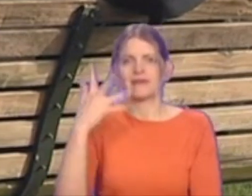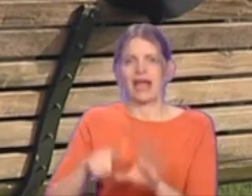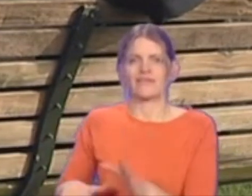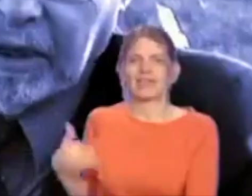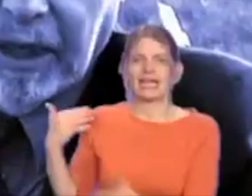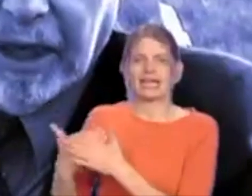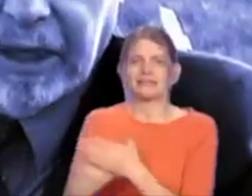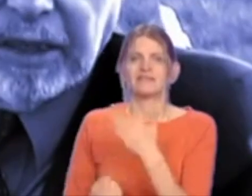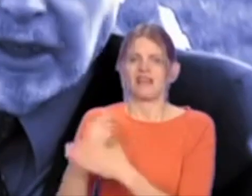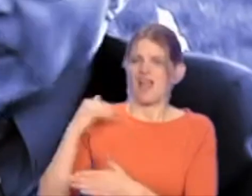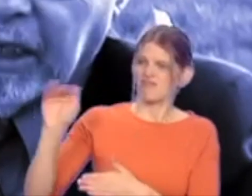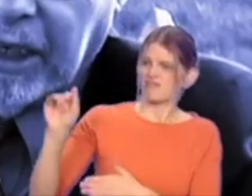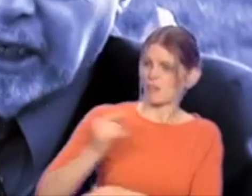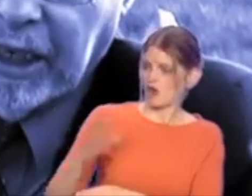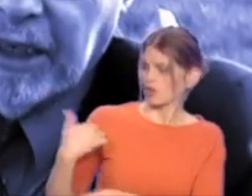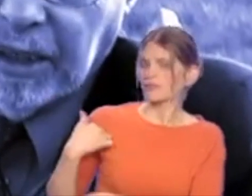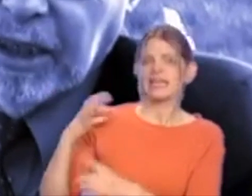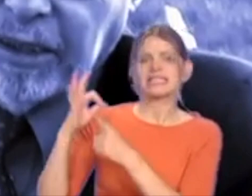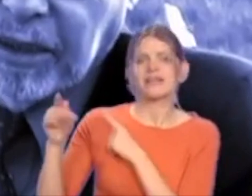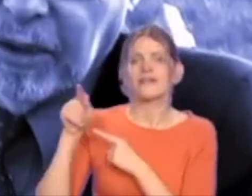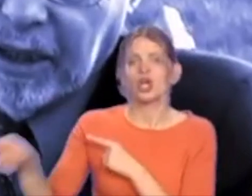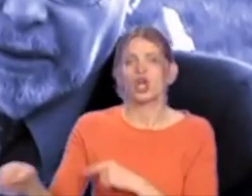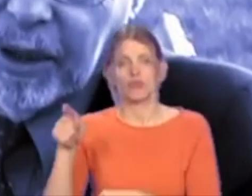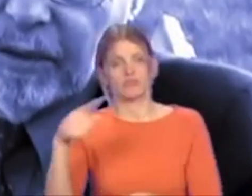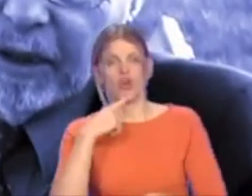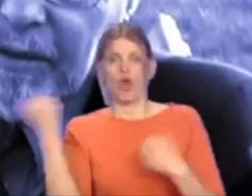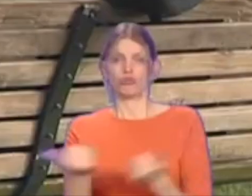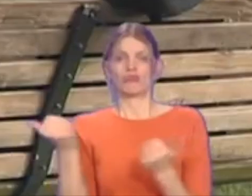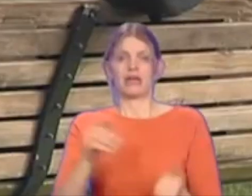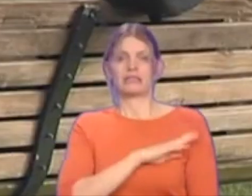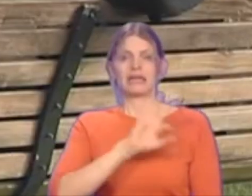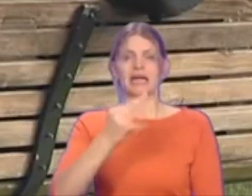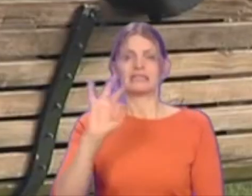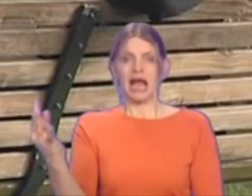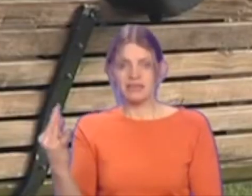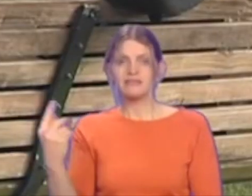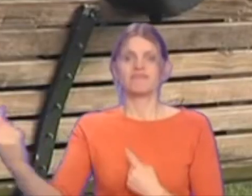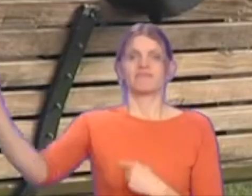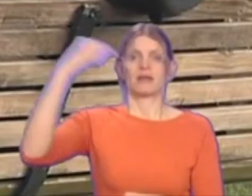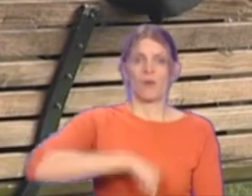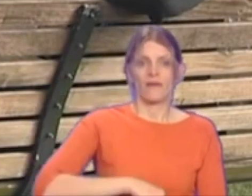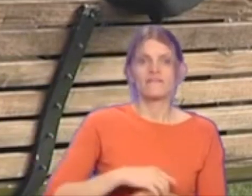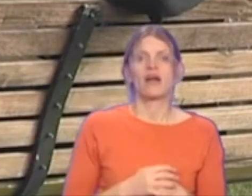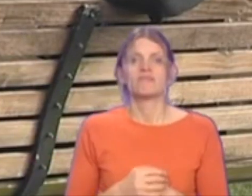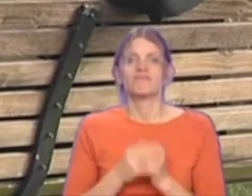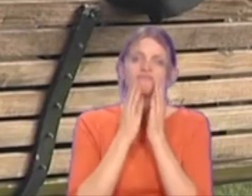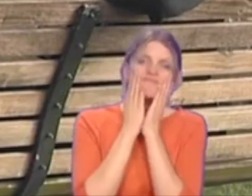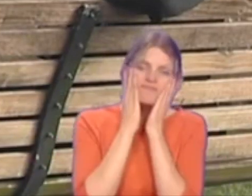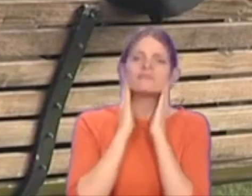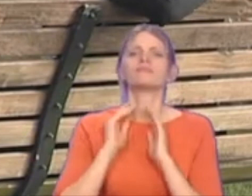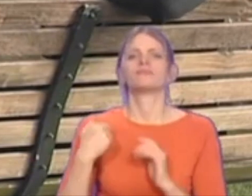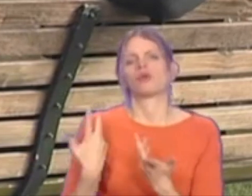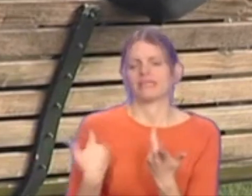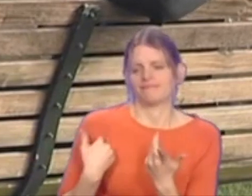an interview? And then suddenly in 1988 he said, yes, okay, come on over. So I went over to Moscow and there he was, the